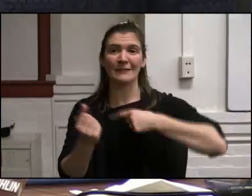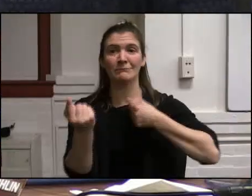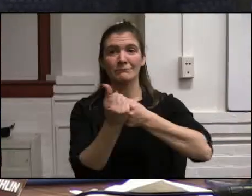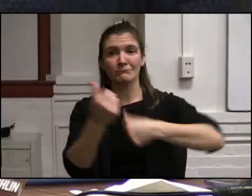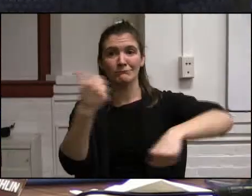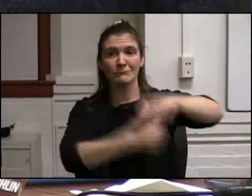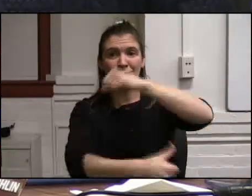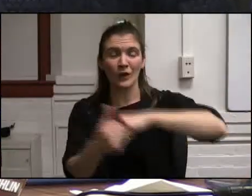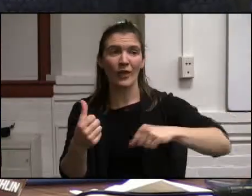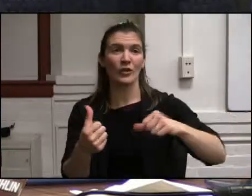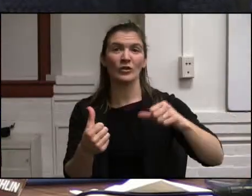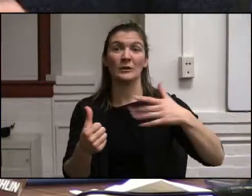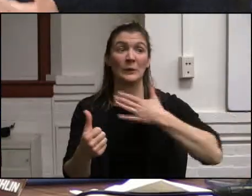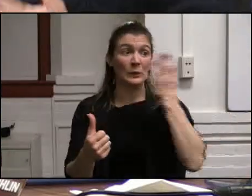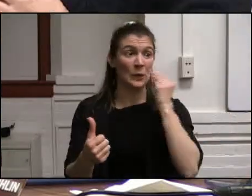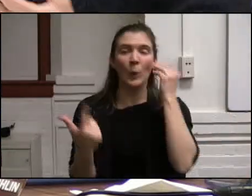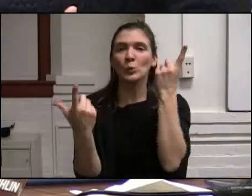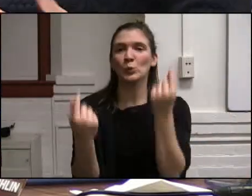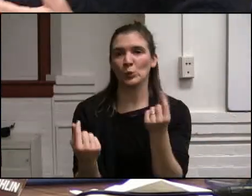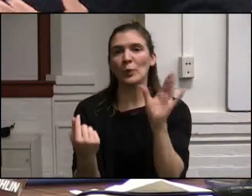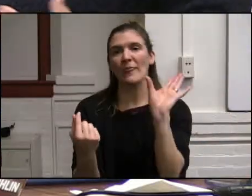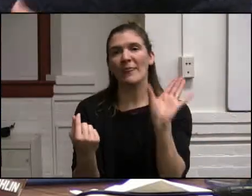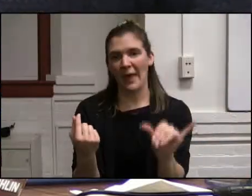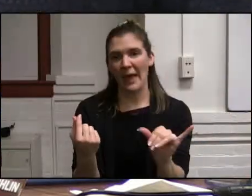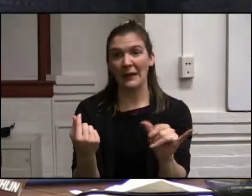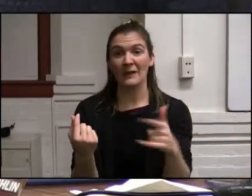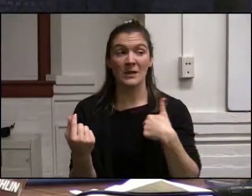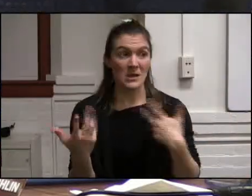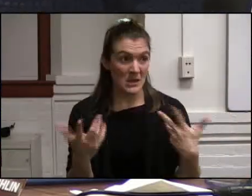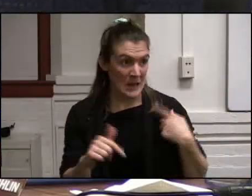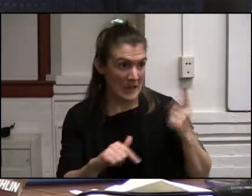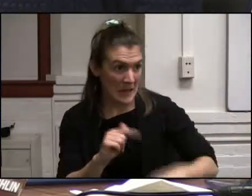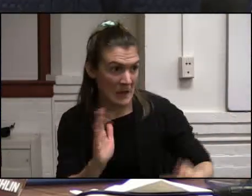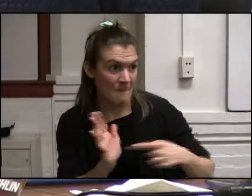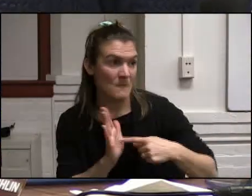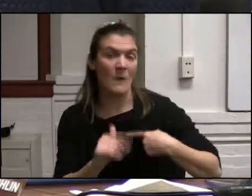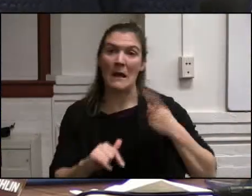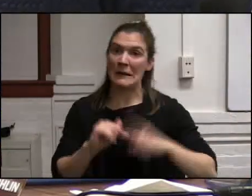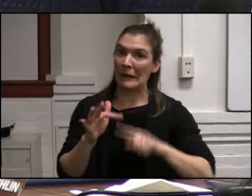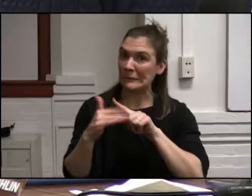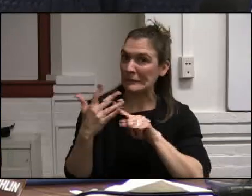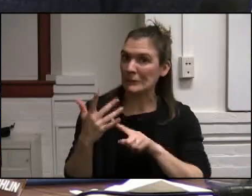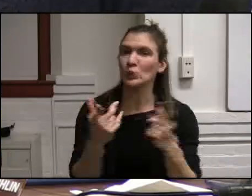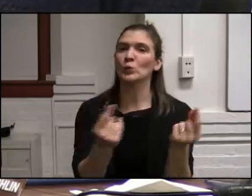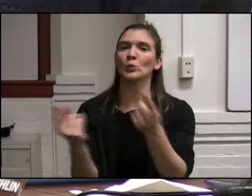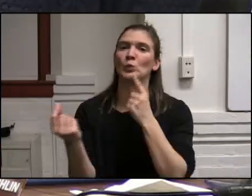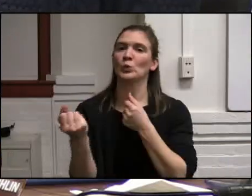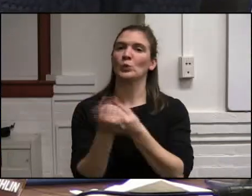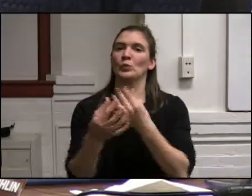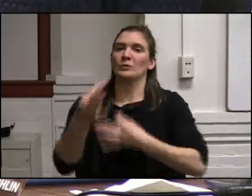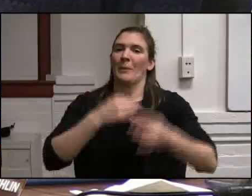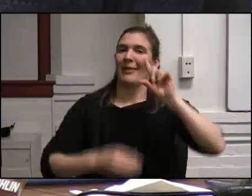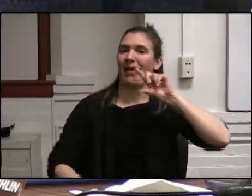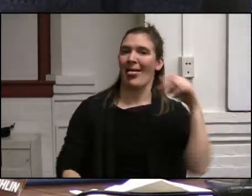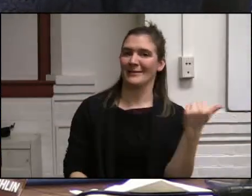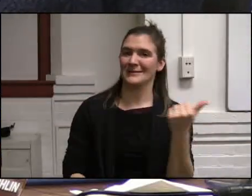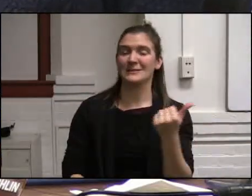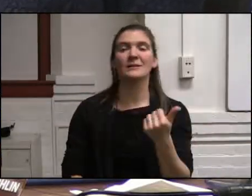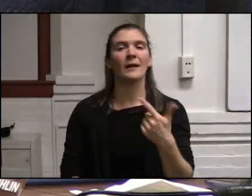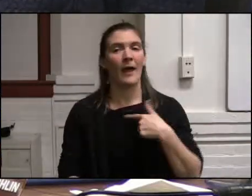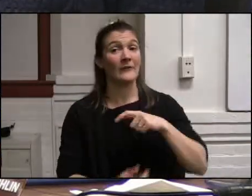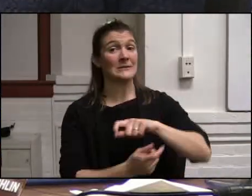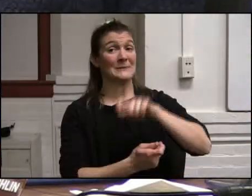community can better support people who are living in vulnerable conditions in our community. And so there is a